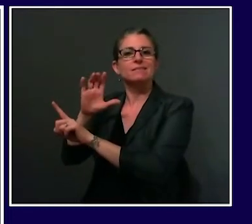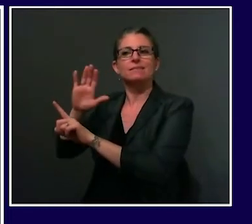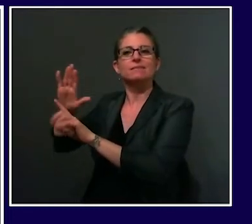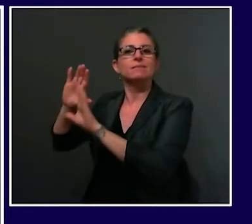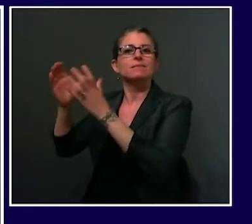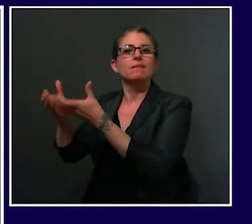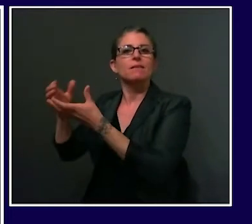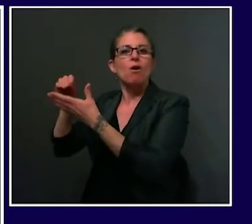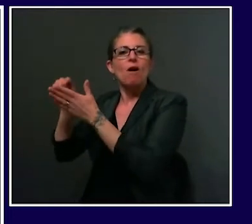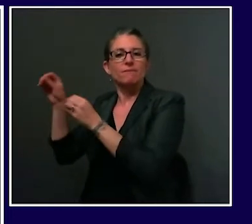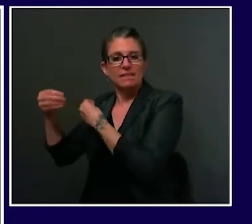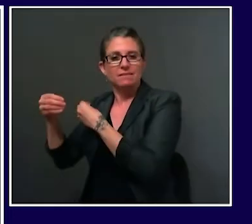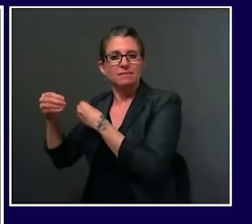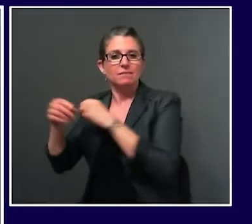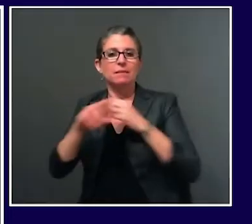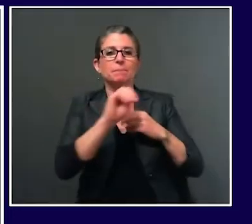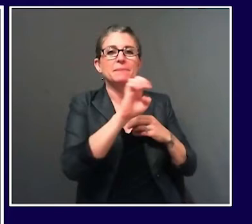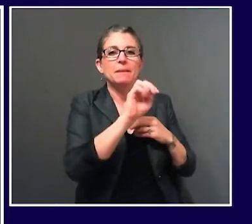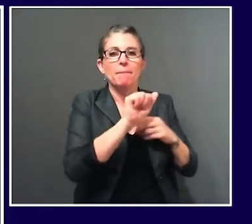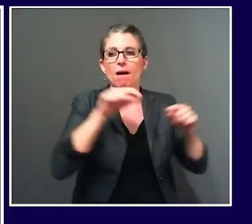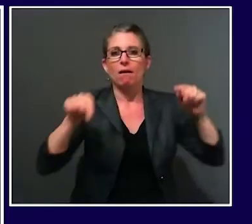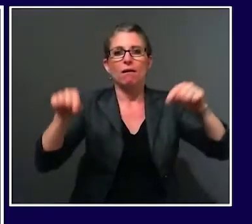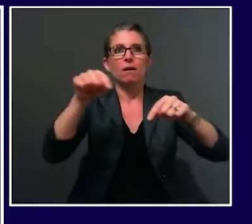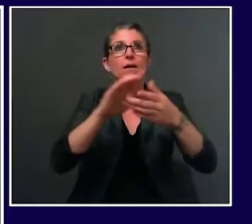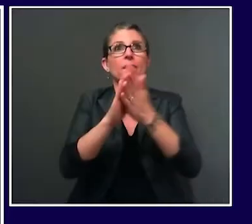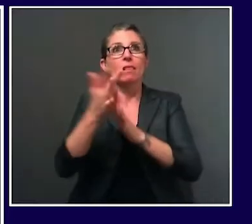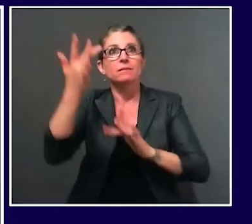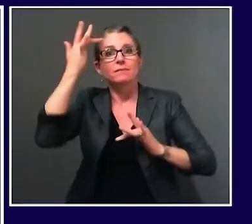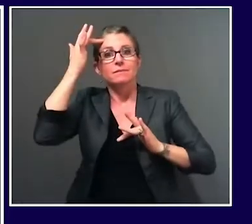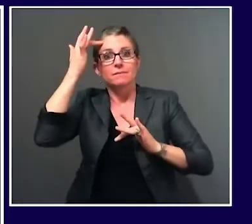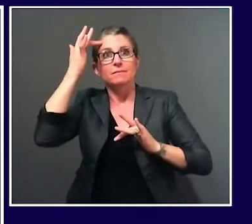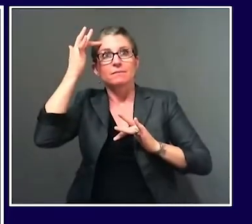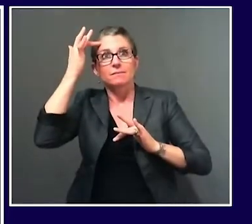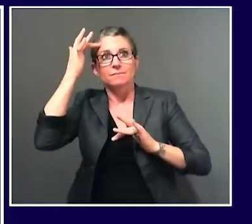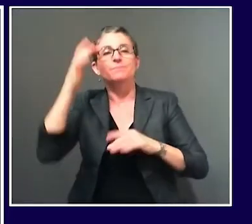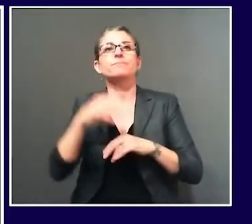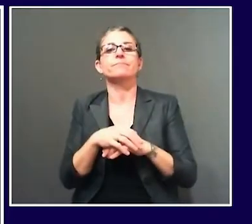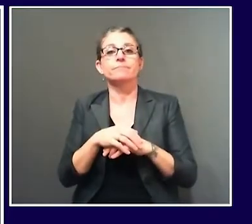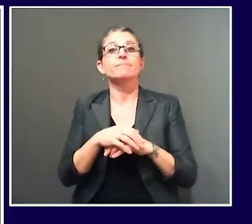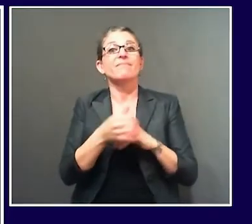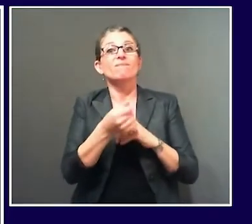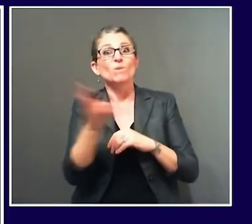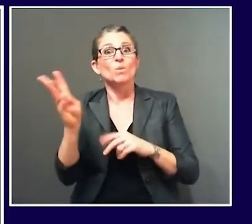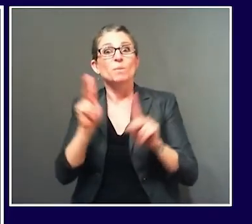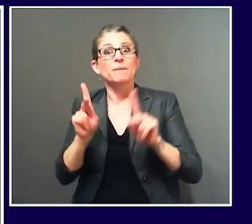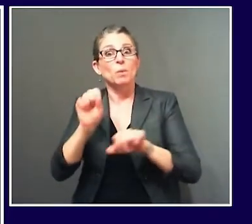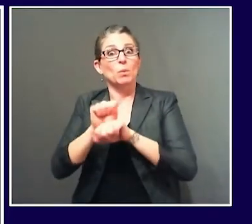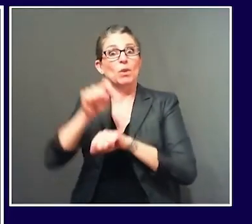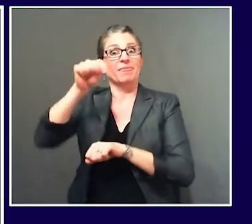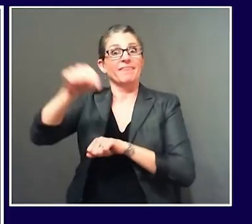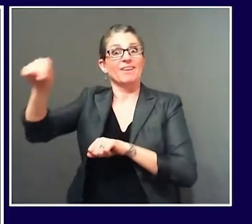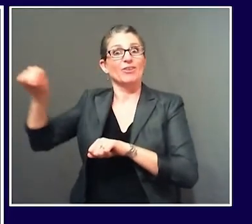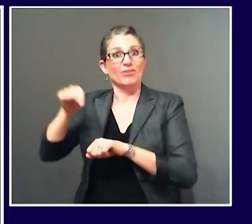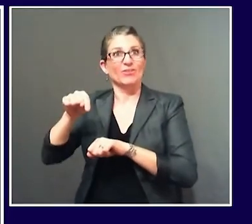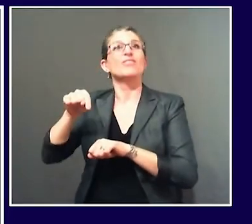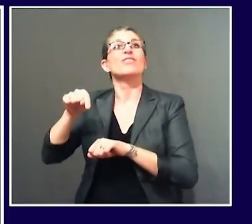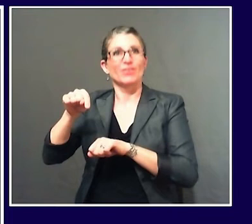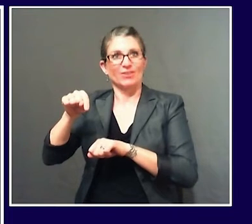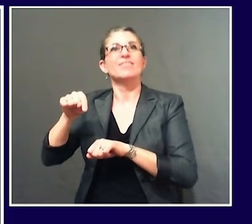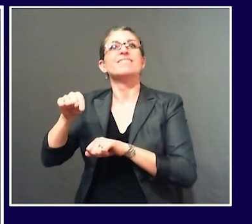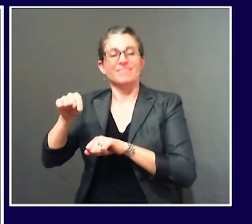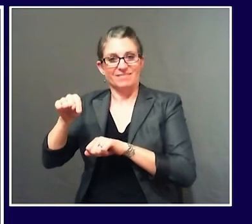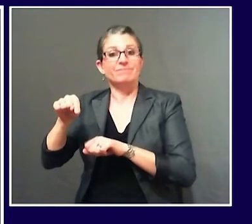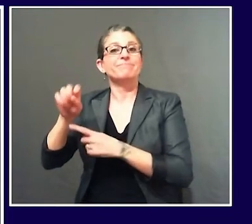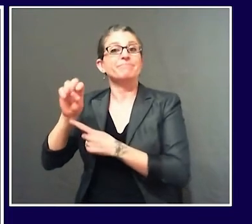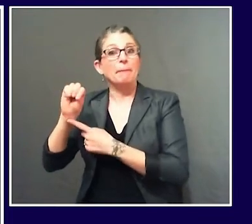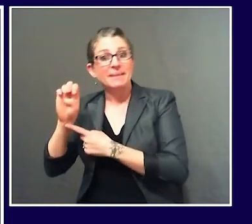of individuals in and around the State Emergency Operations Center, which is located within the Maine Emergency Management Agency,